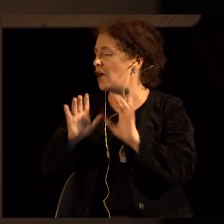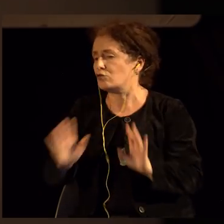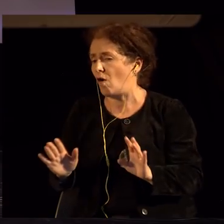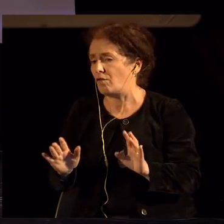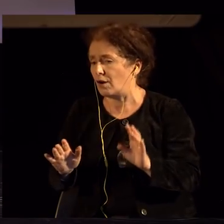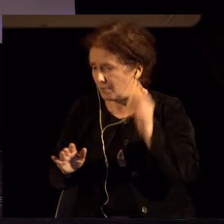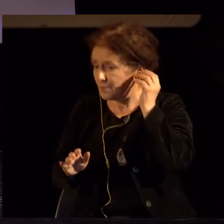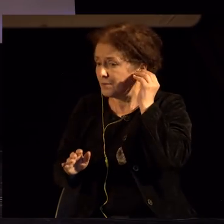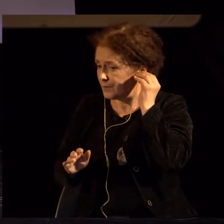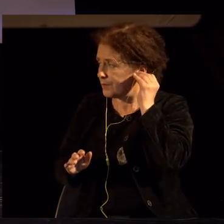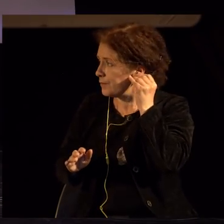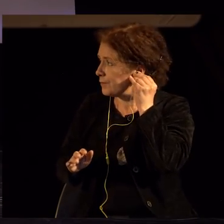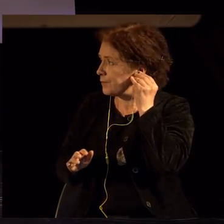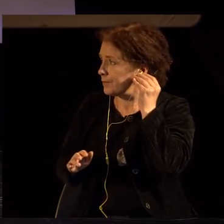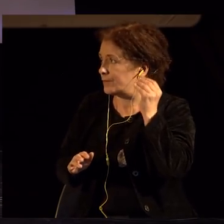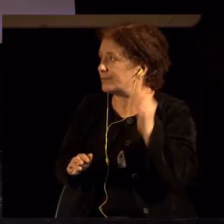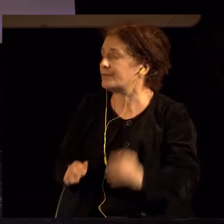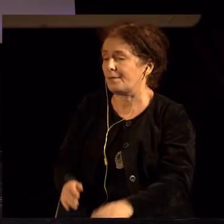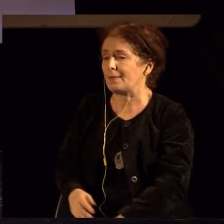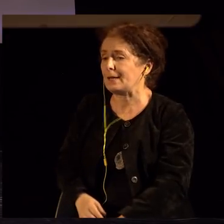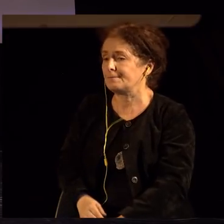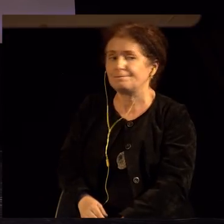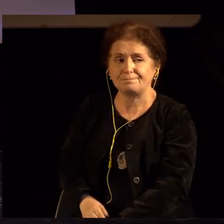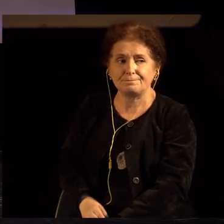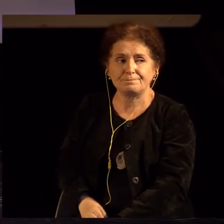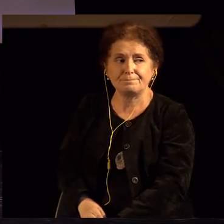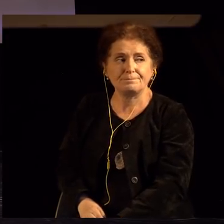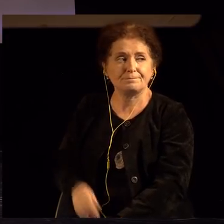on. That's a lot, it's a big part of our jobs.